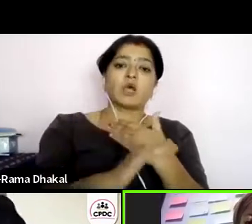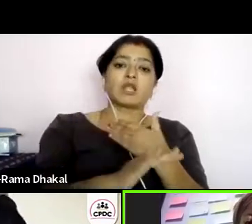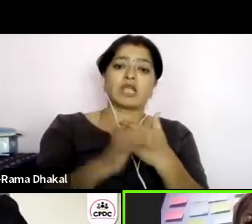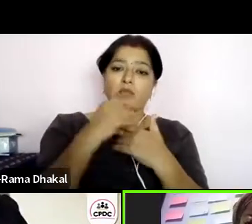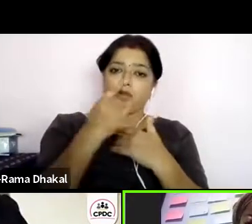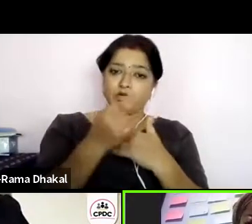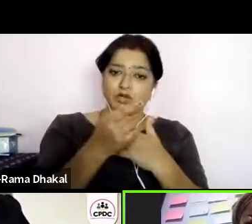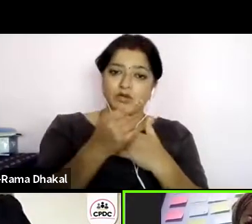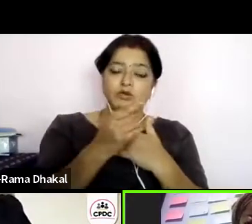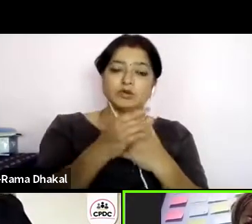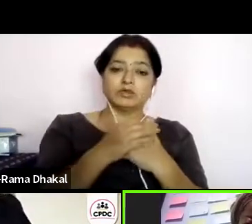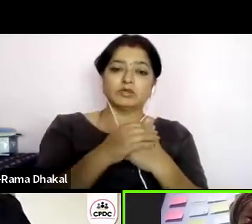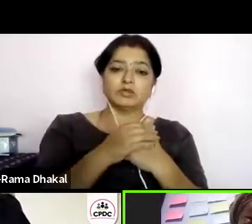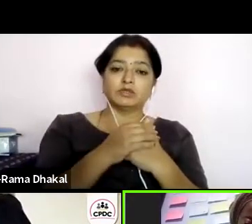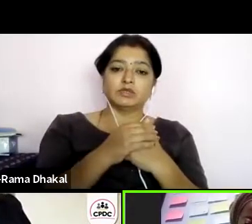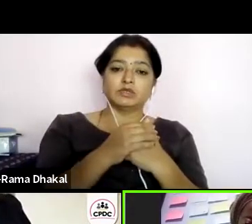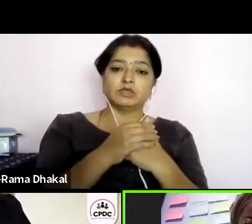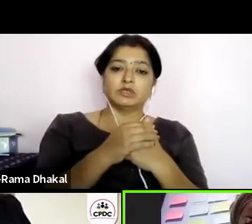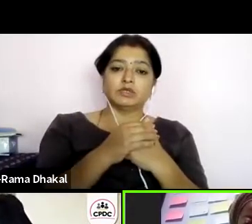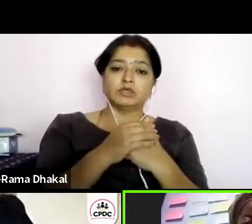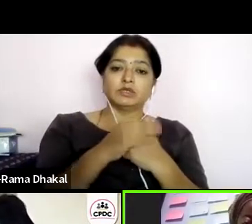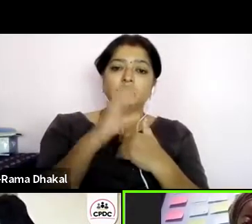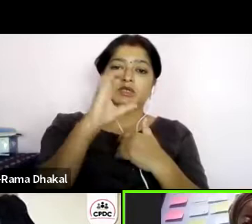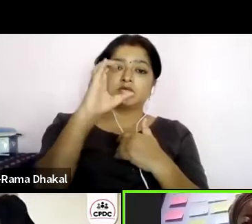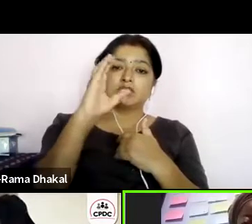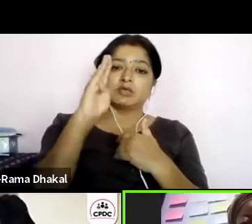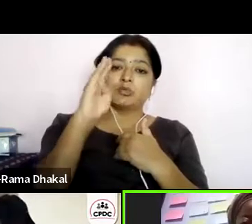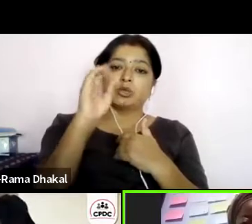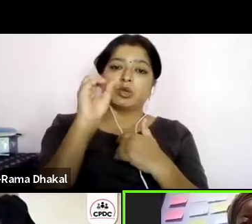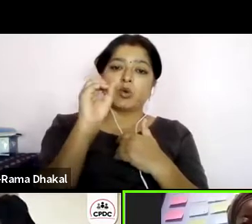CBOs that work in that area,